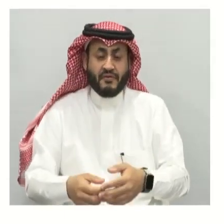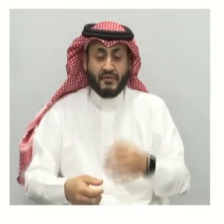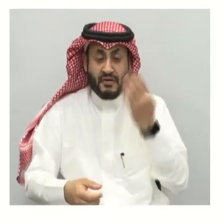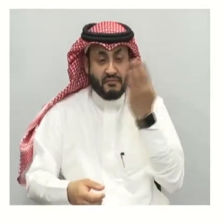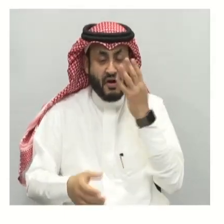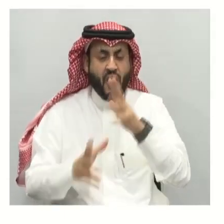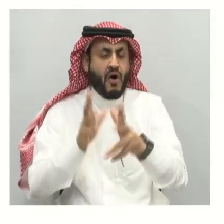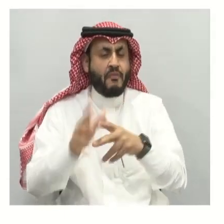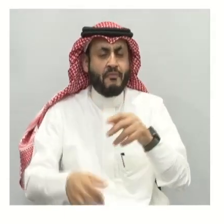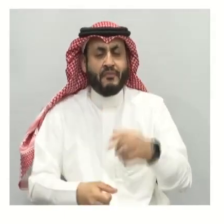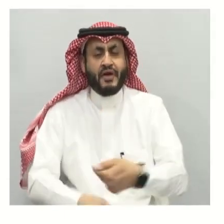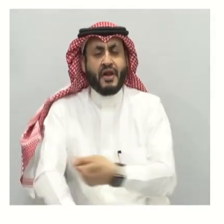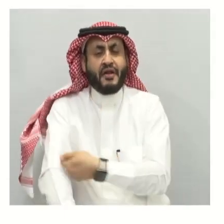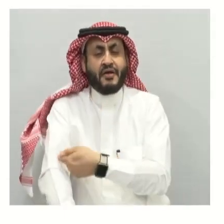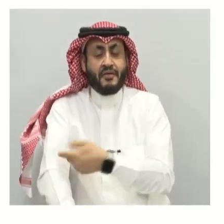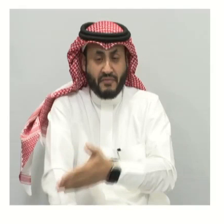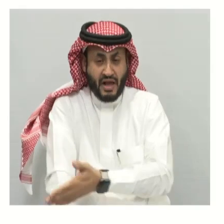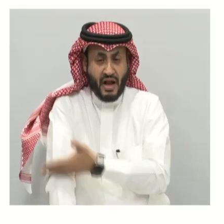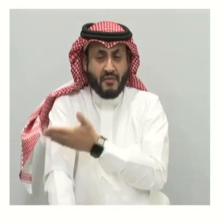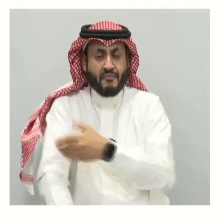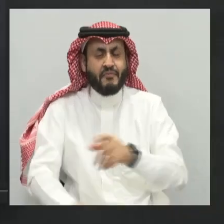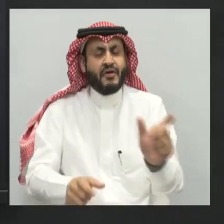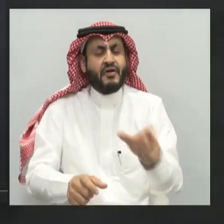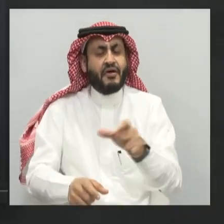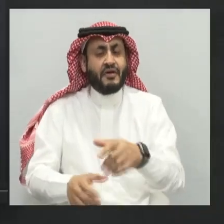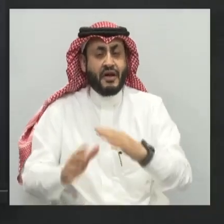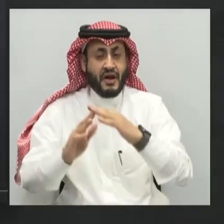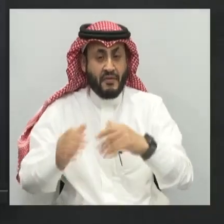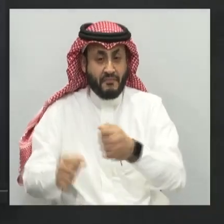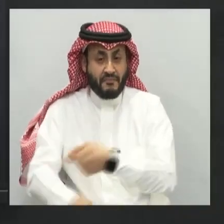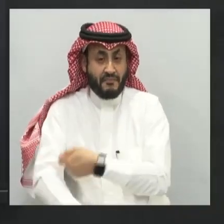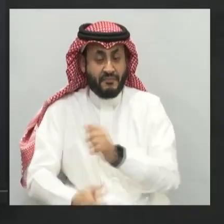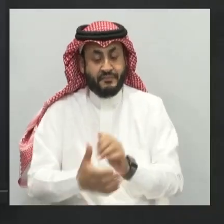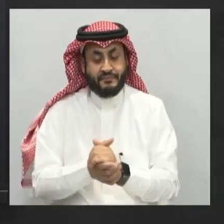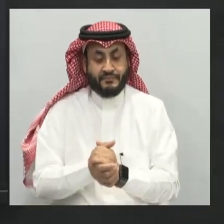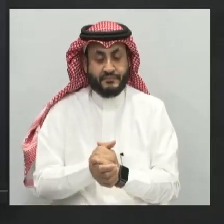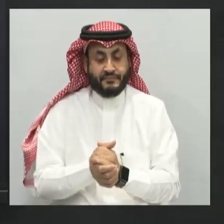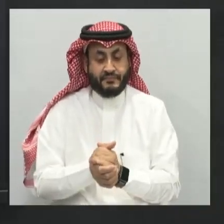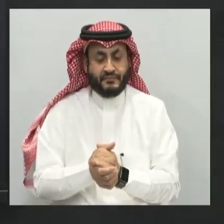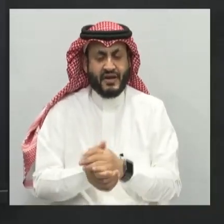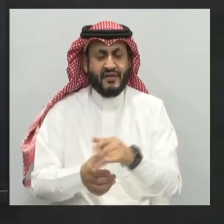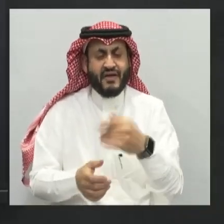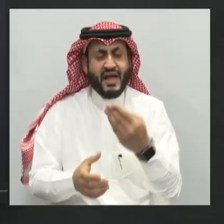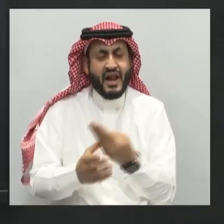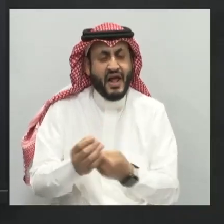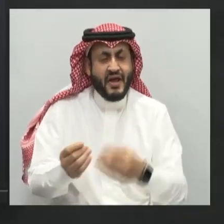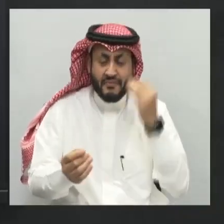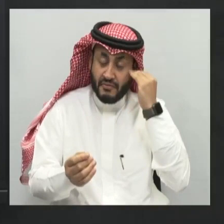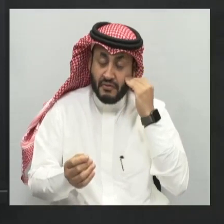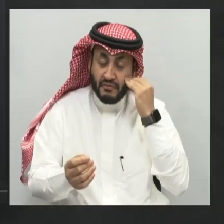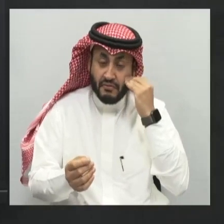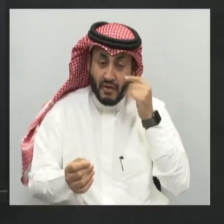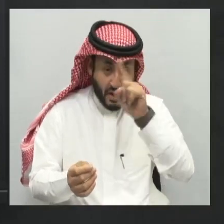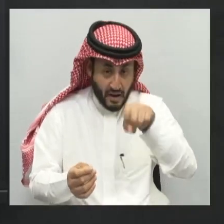something about helping others in hospitals, right? And she's a little girl. There's nothing wrong with thinking of